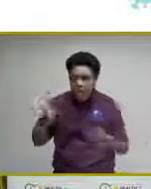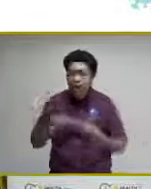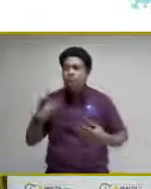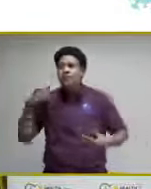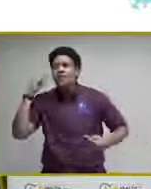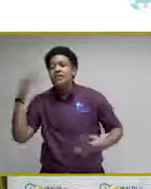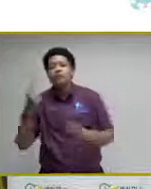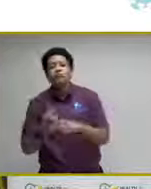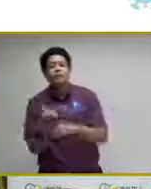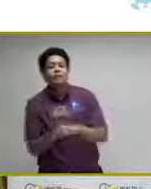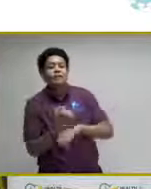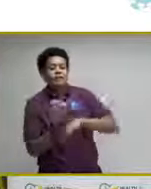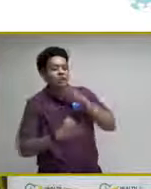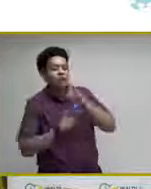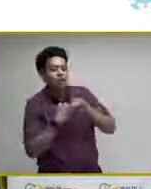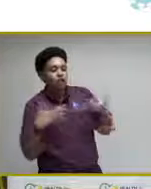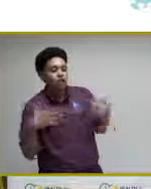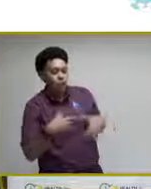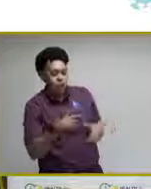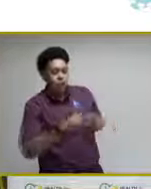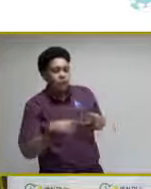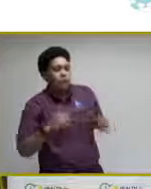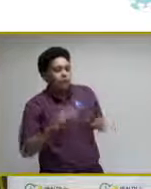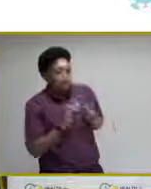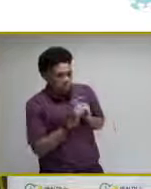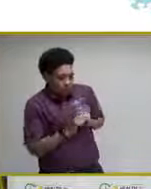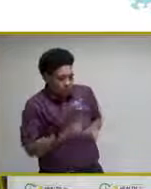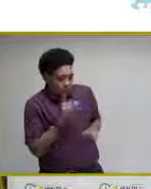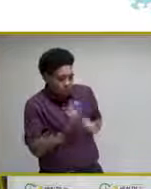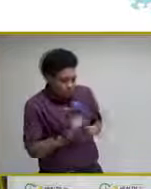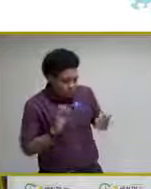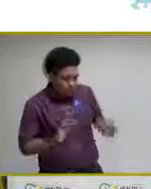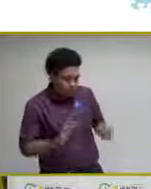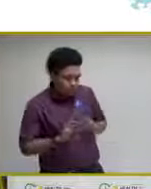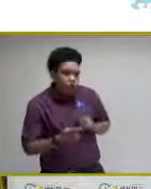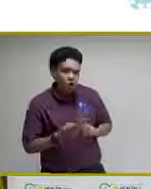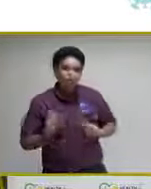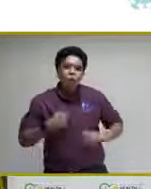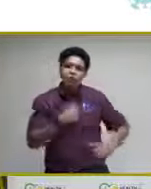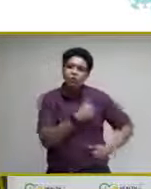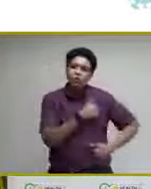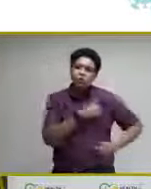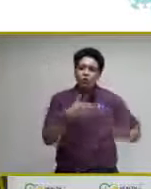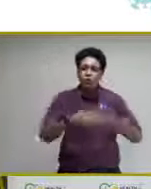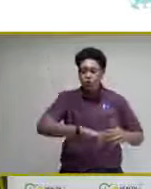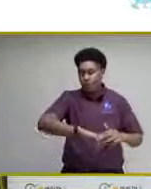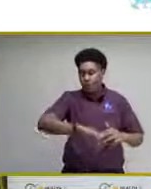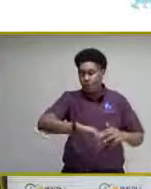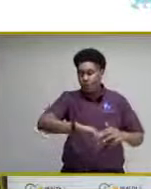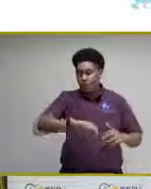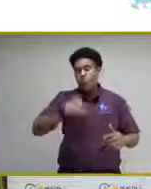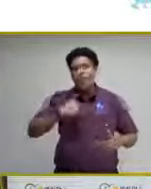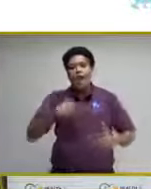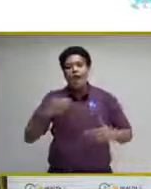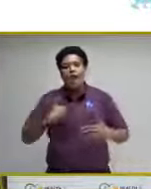Statin, but we're still refining those numbers. We have the Jamaica Defense Force. We have Jamaica